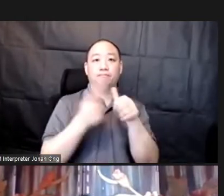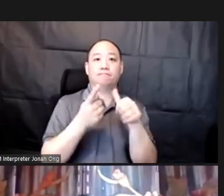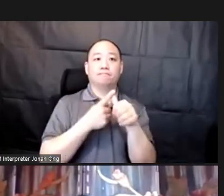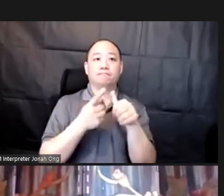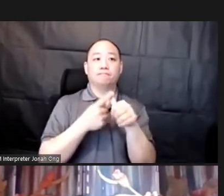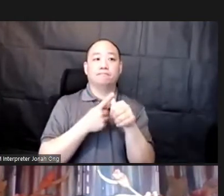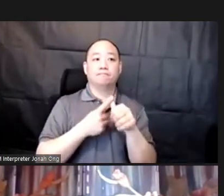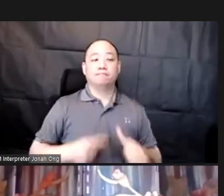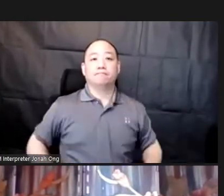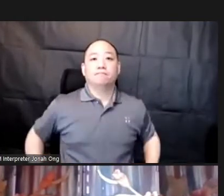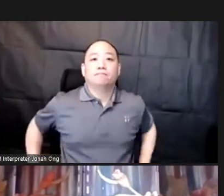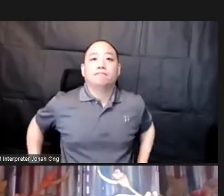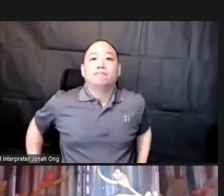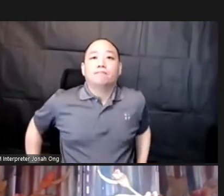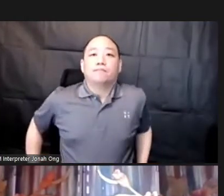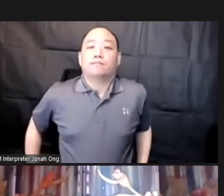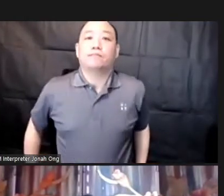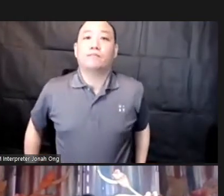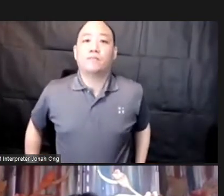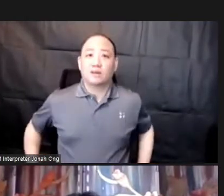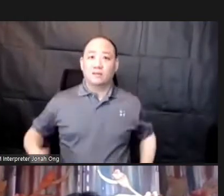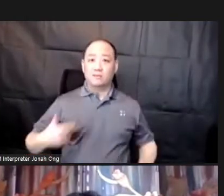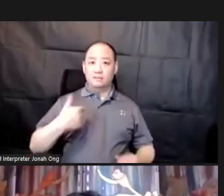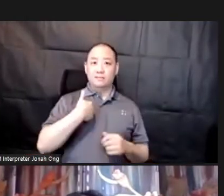is, we are not special.